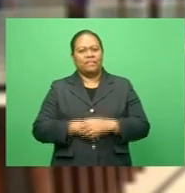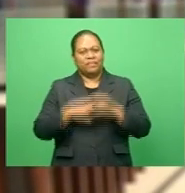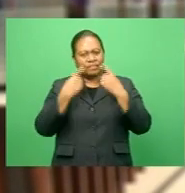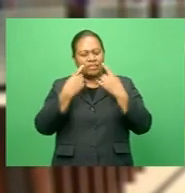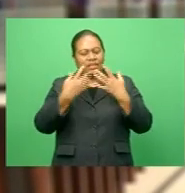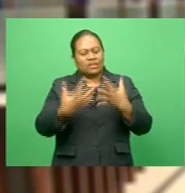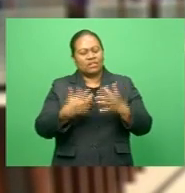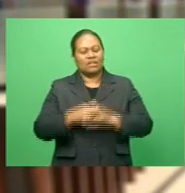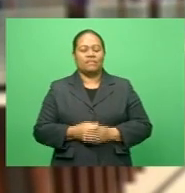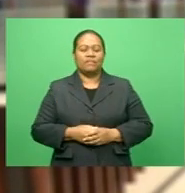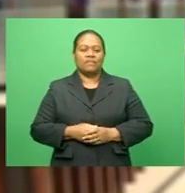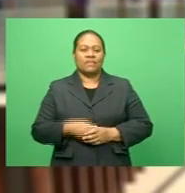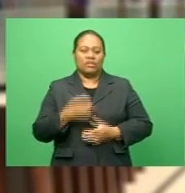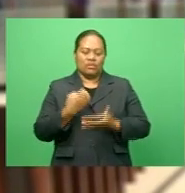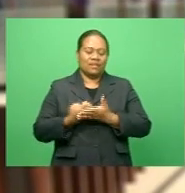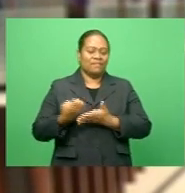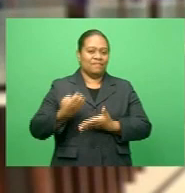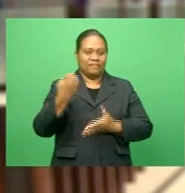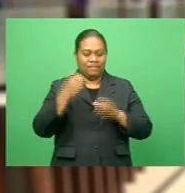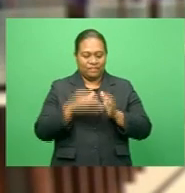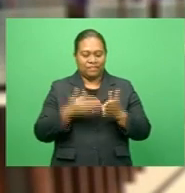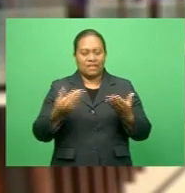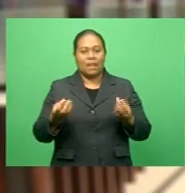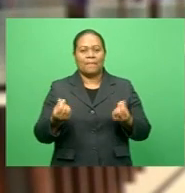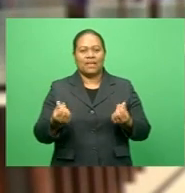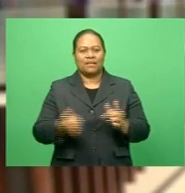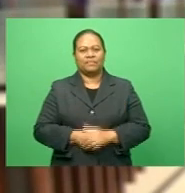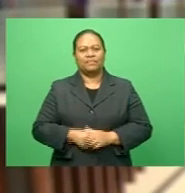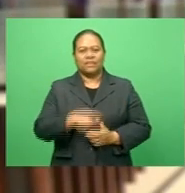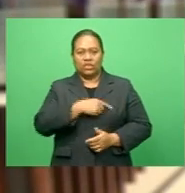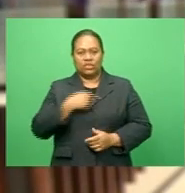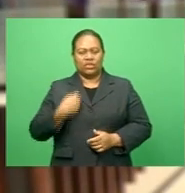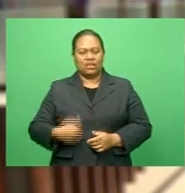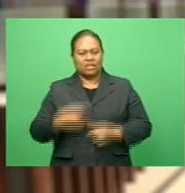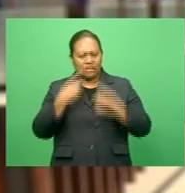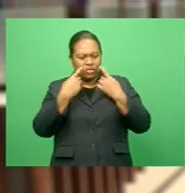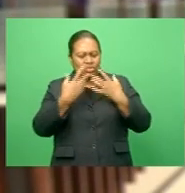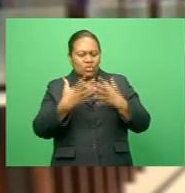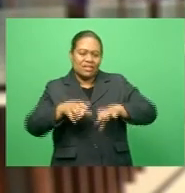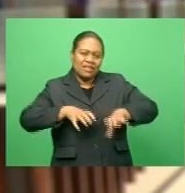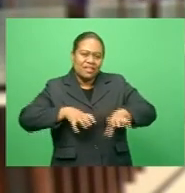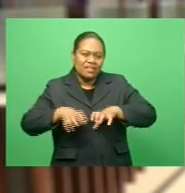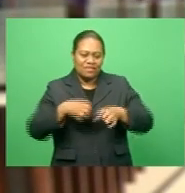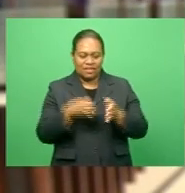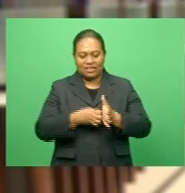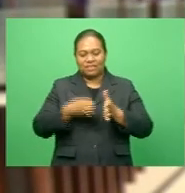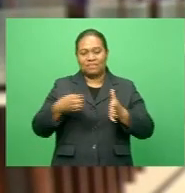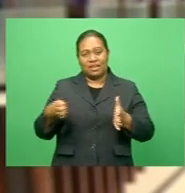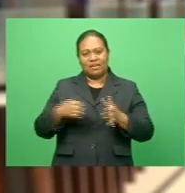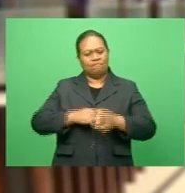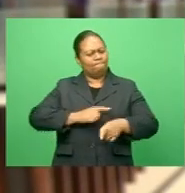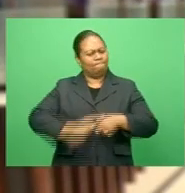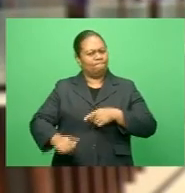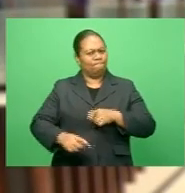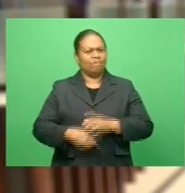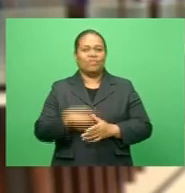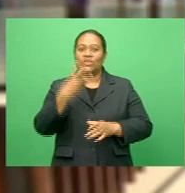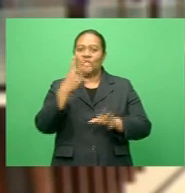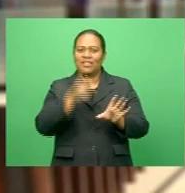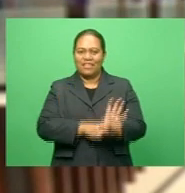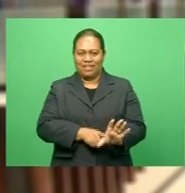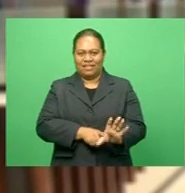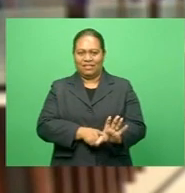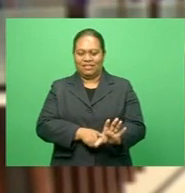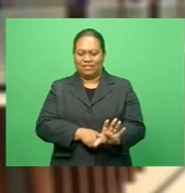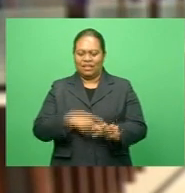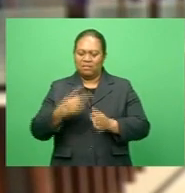of the world's reserve currency. Meanwhile, China's November factory activity expanded at the fastest pace in 3 years,